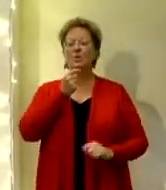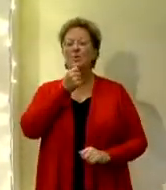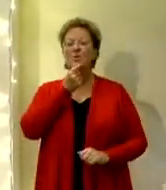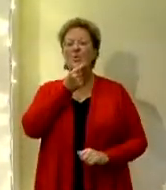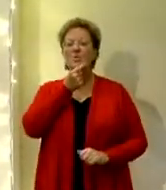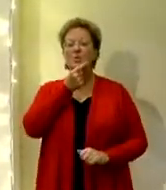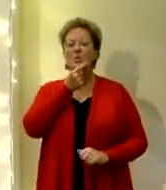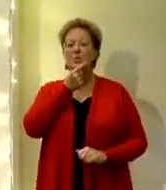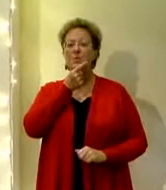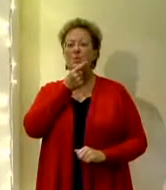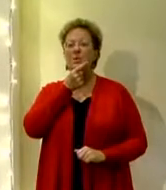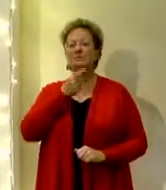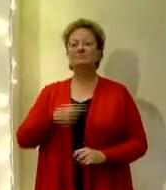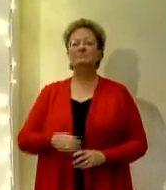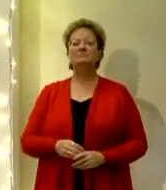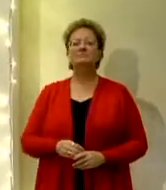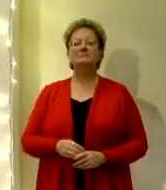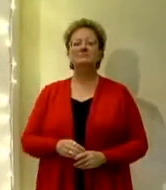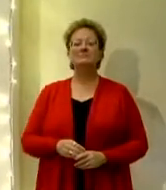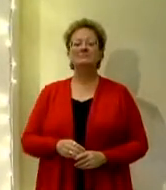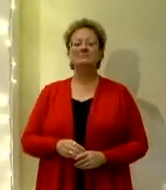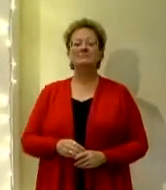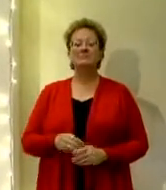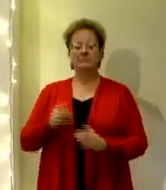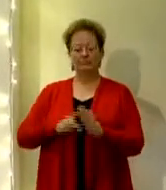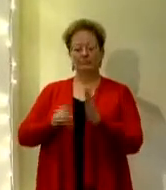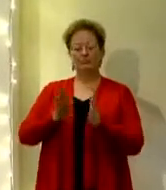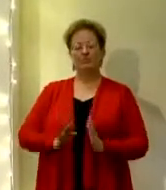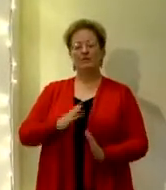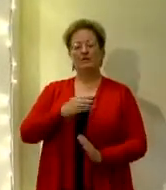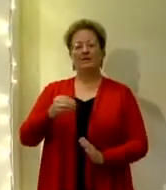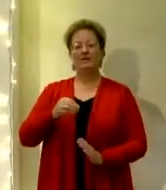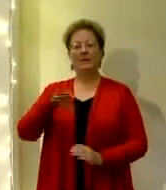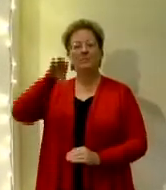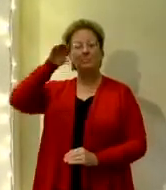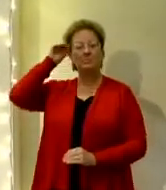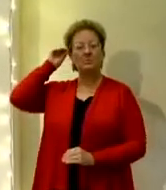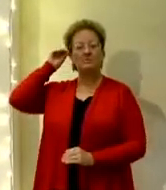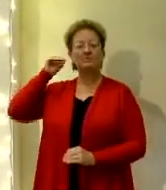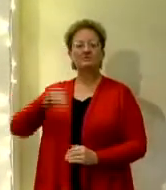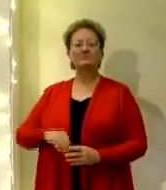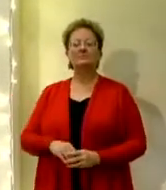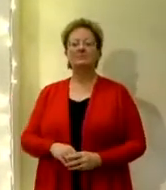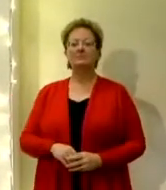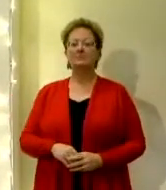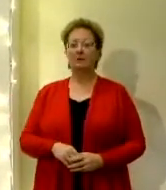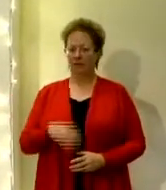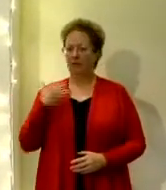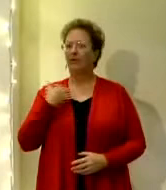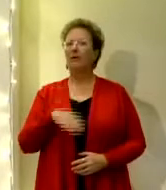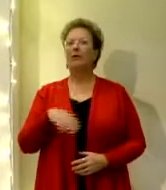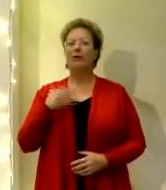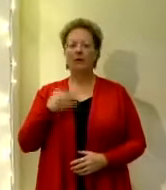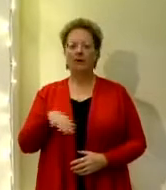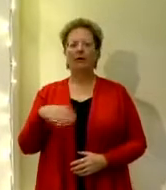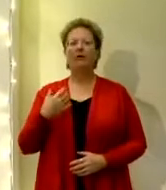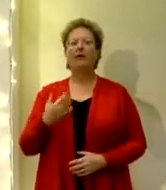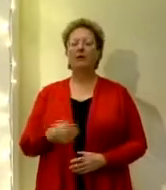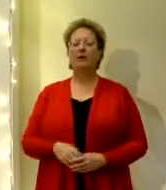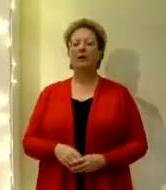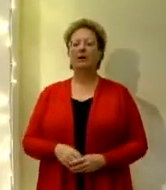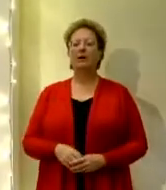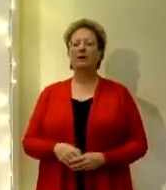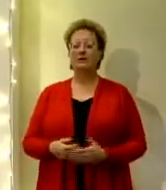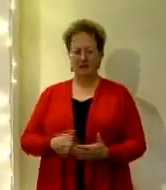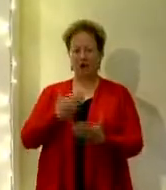of Transfiguration? It was Elijah and it was Moses. And he goes, yeah. Said Moses made